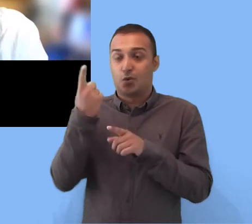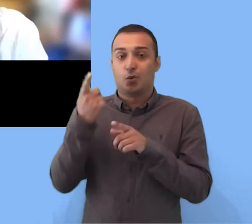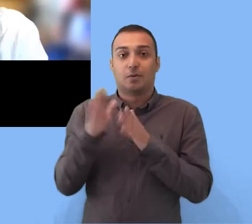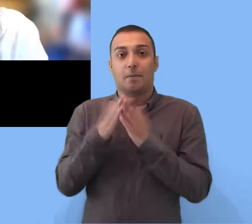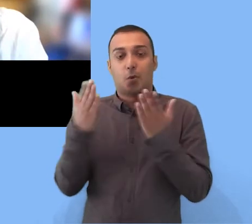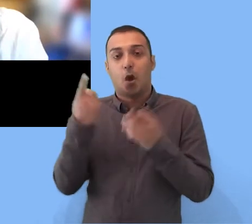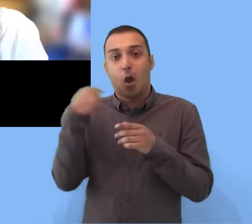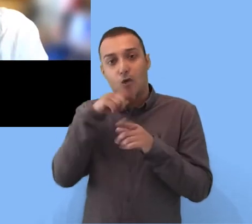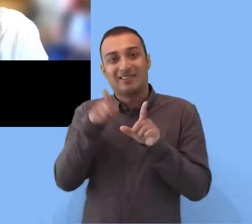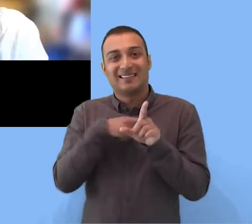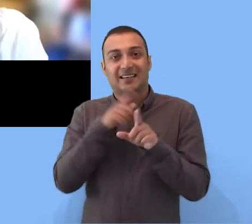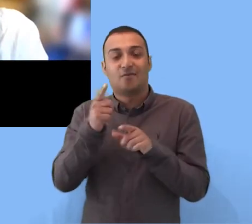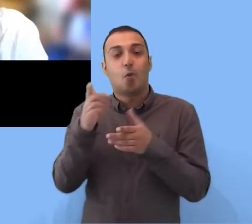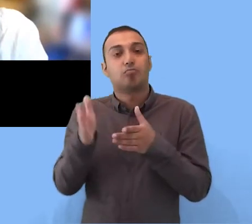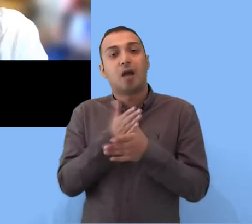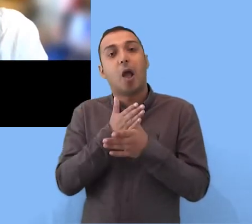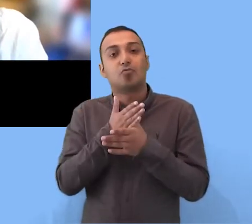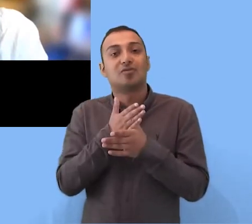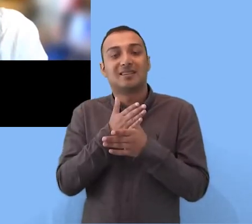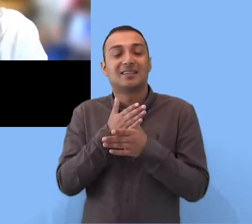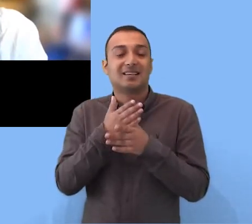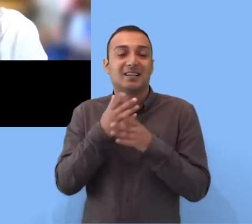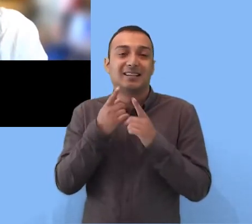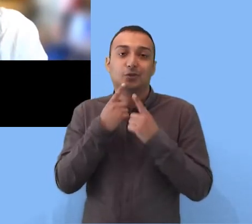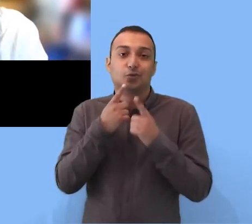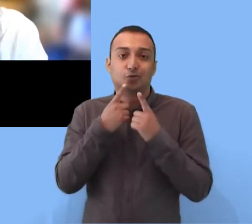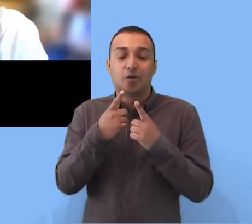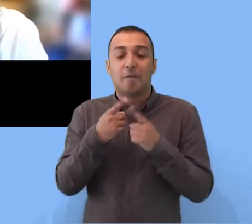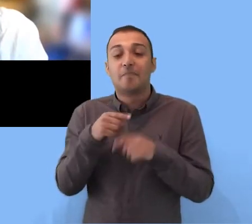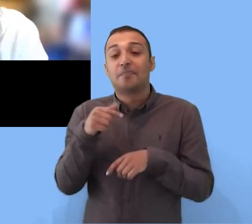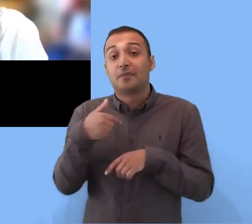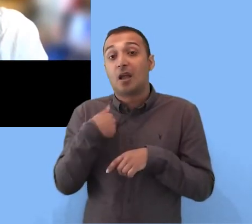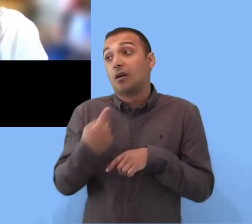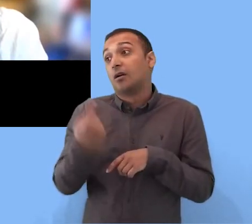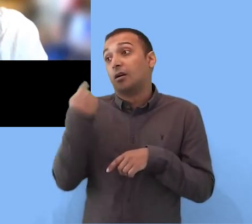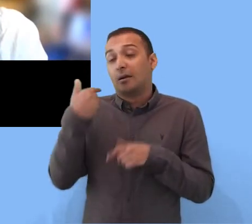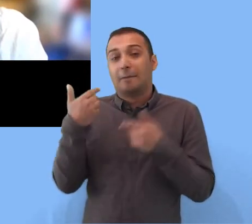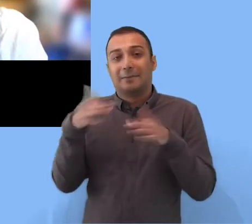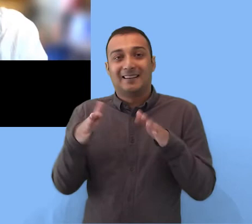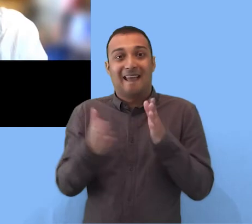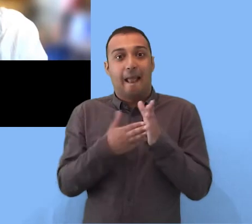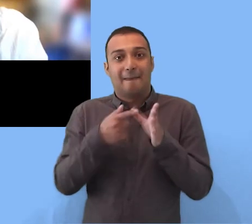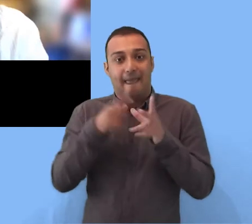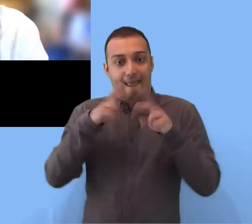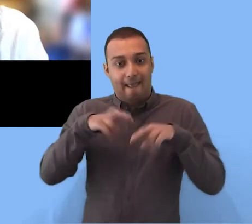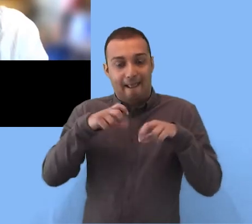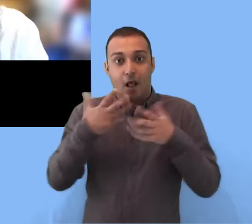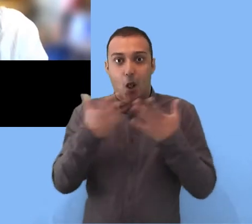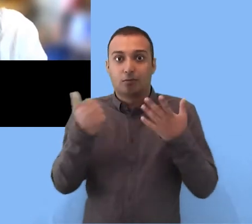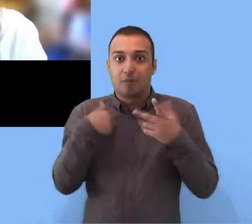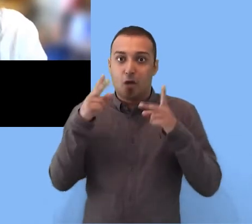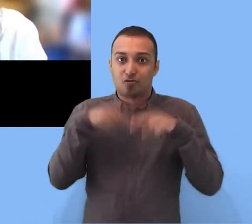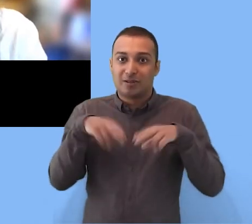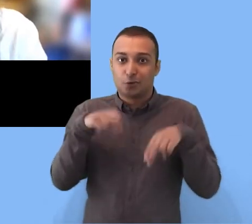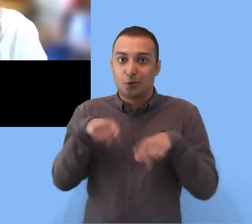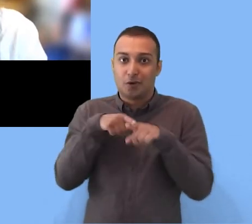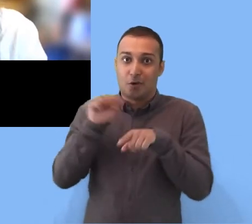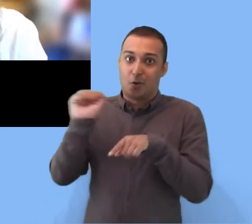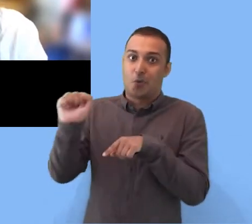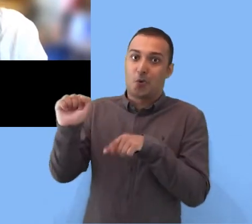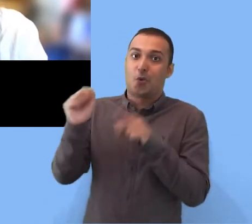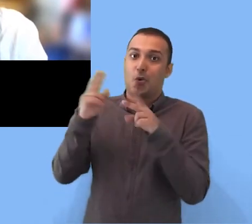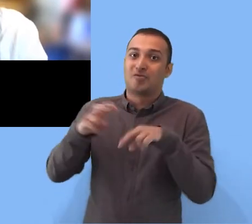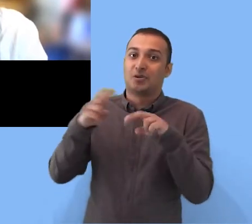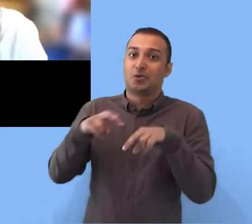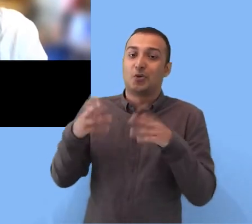Education. When I mentioned that I did a master's in education looking at parental engagement, a lot of it was Janet's research. And when I speak to other people,